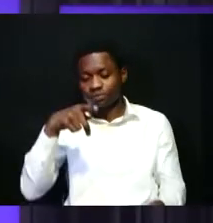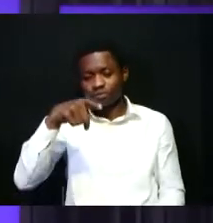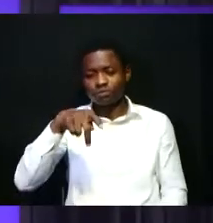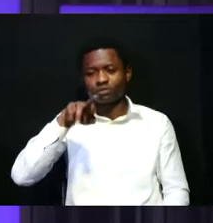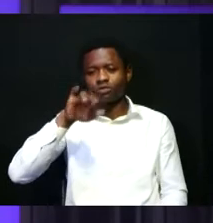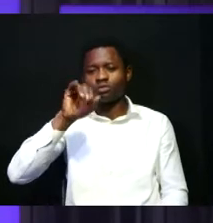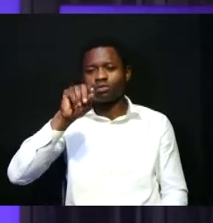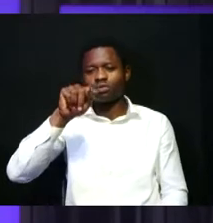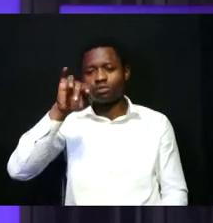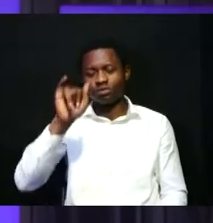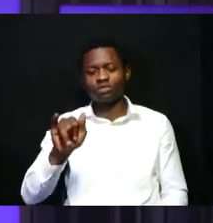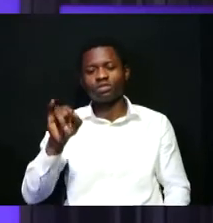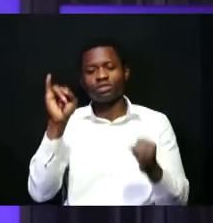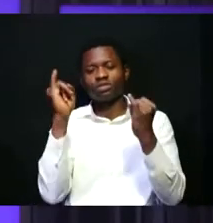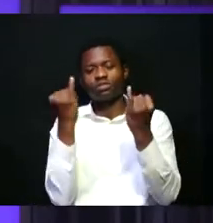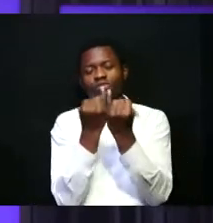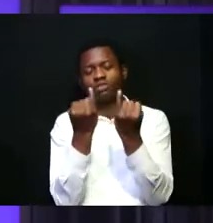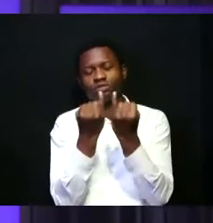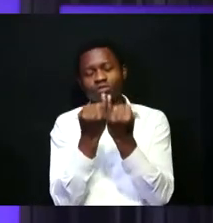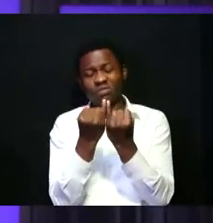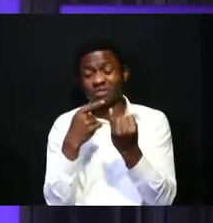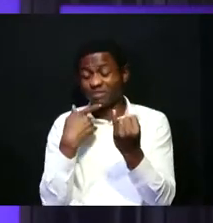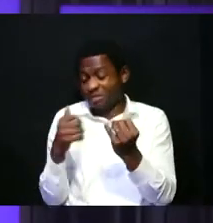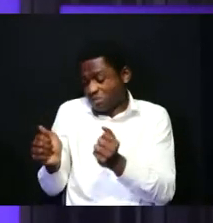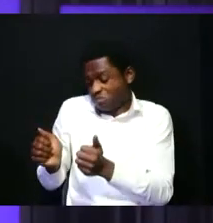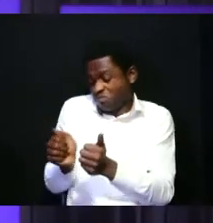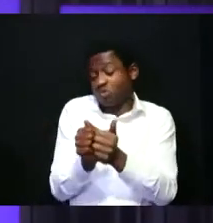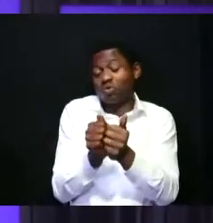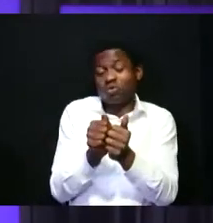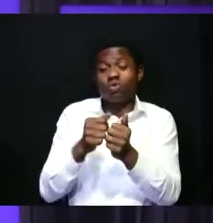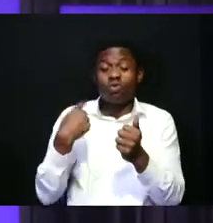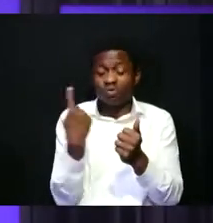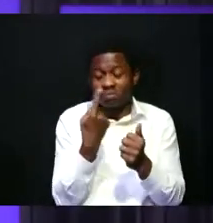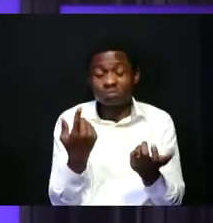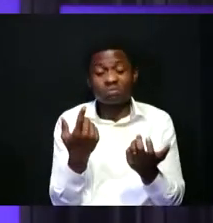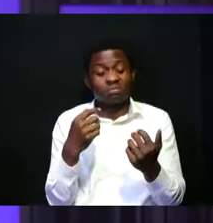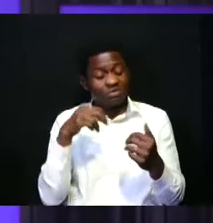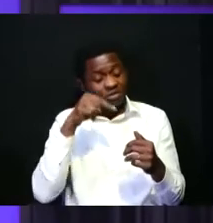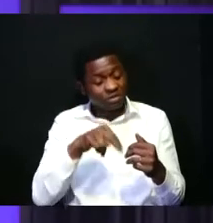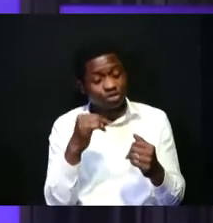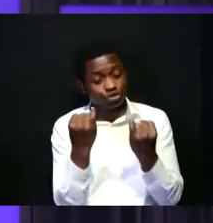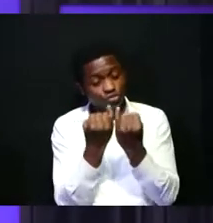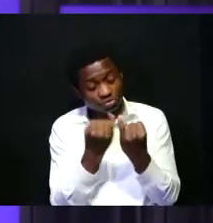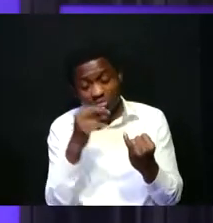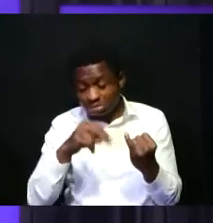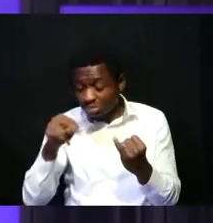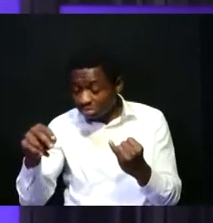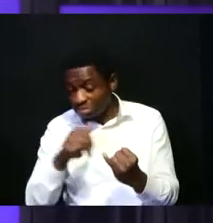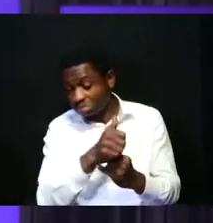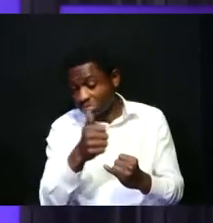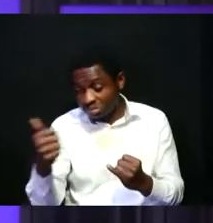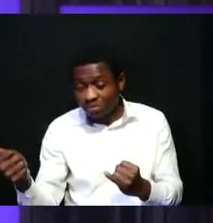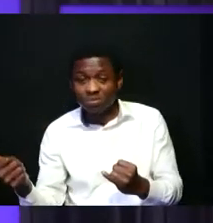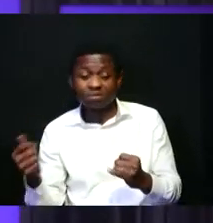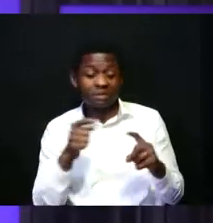Insurance. Priority Insurance, we are on your side when it comes to all your insurance needs, when it comes to